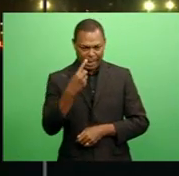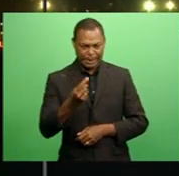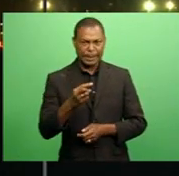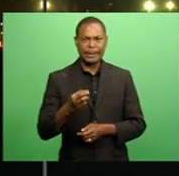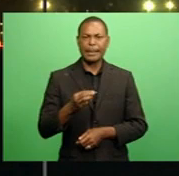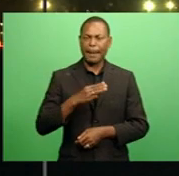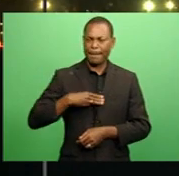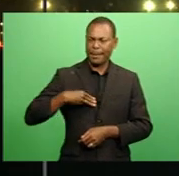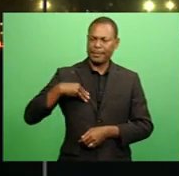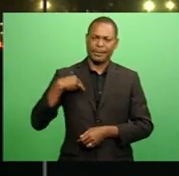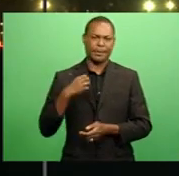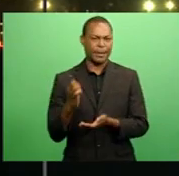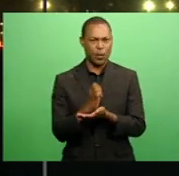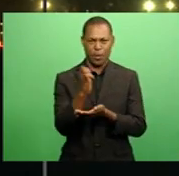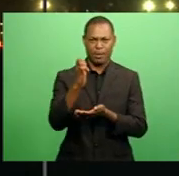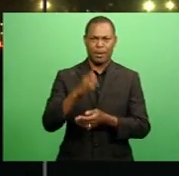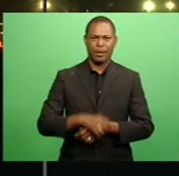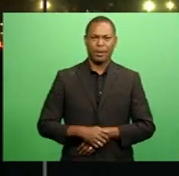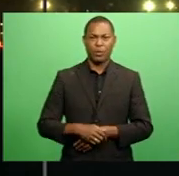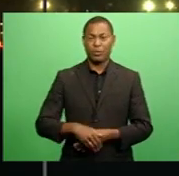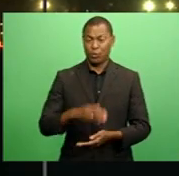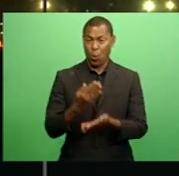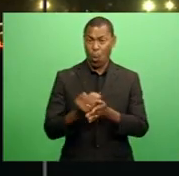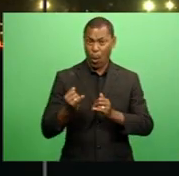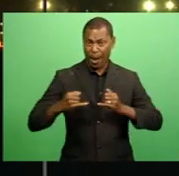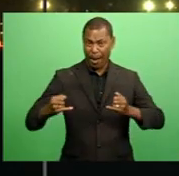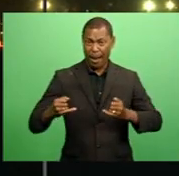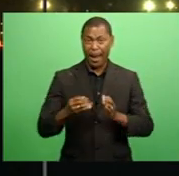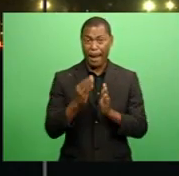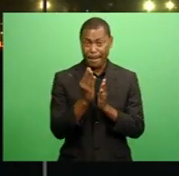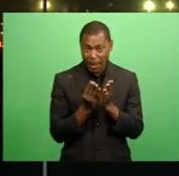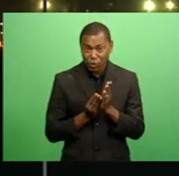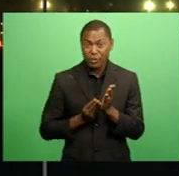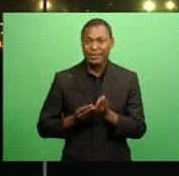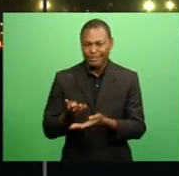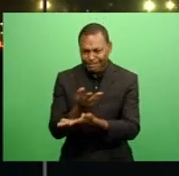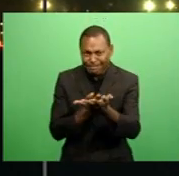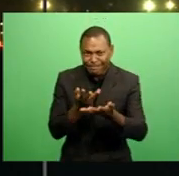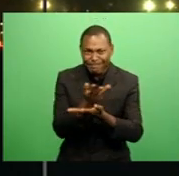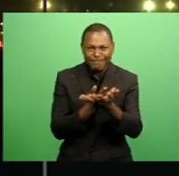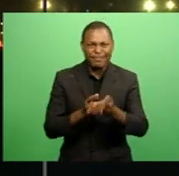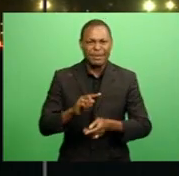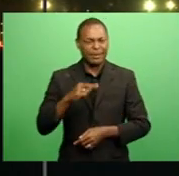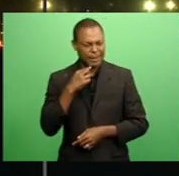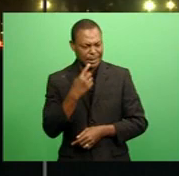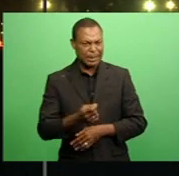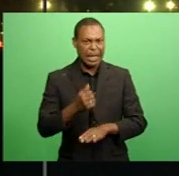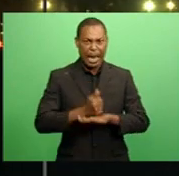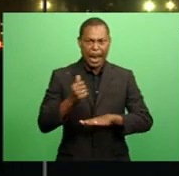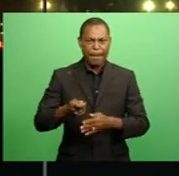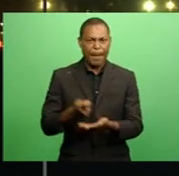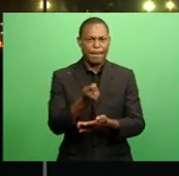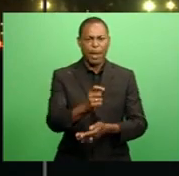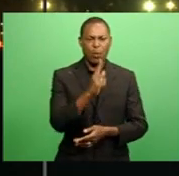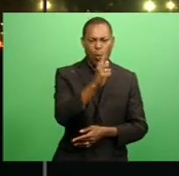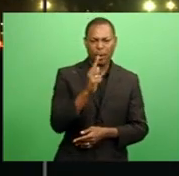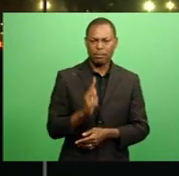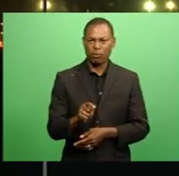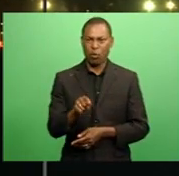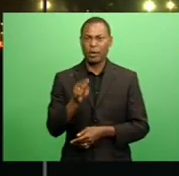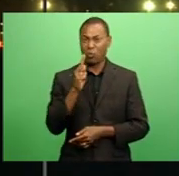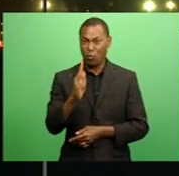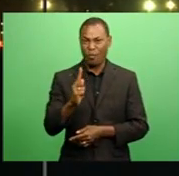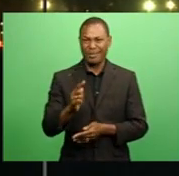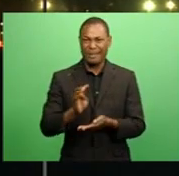A.S. Syed Qayyum. During the online budget consultation, Syed Qayyum highlighted that the government pays over $1.1 billion